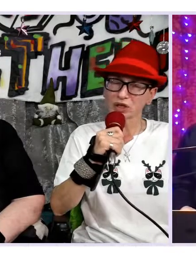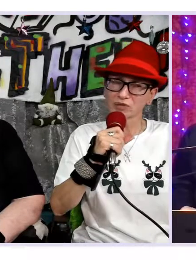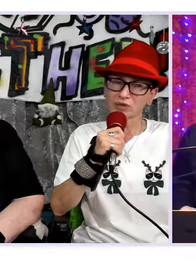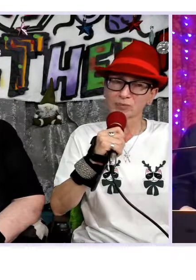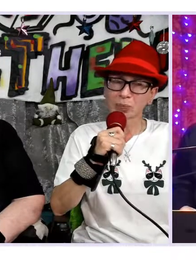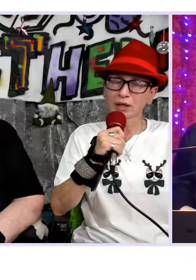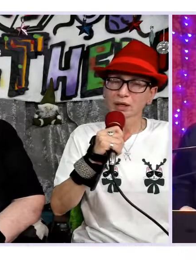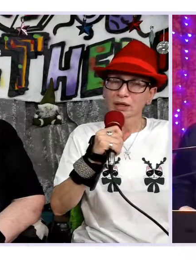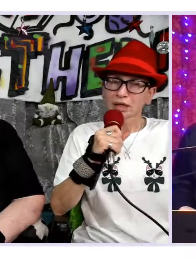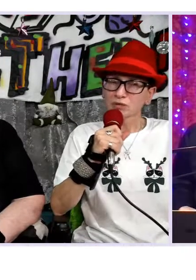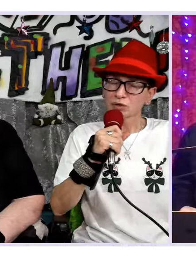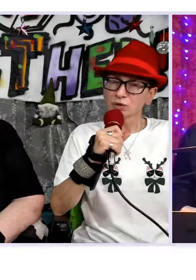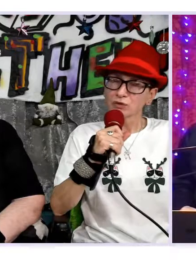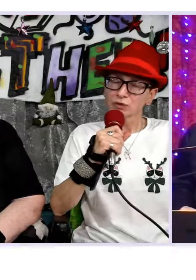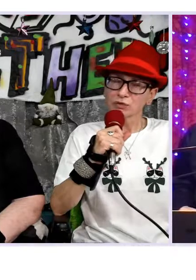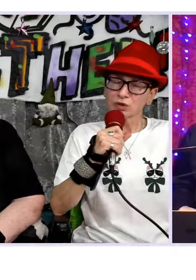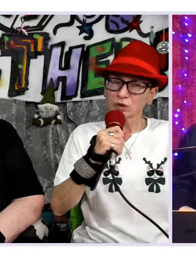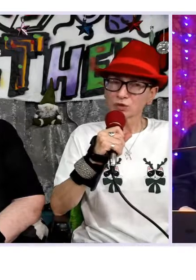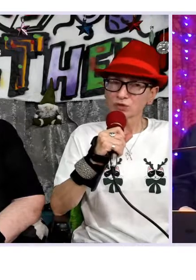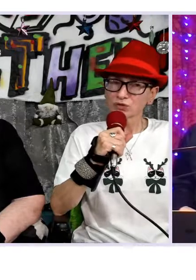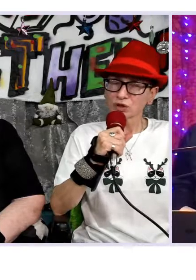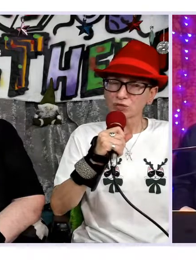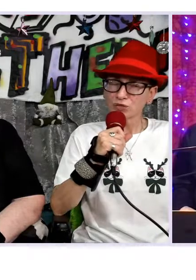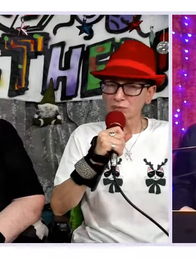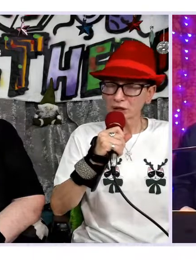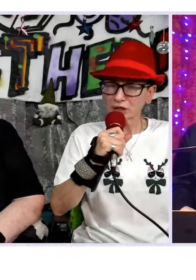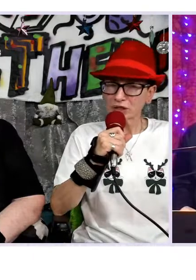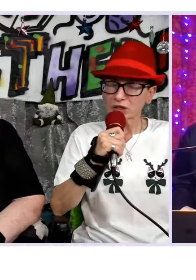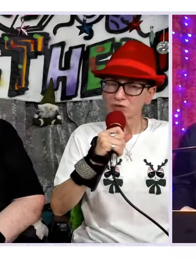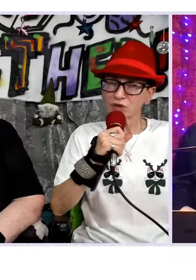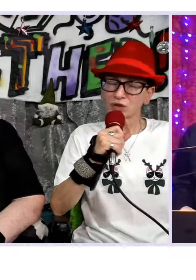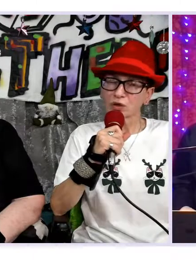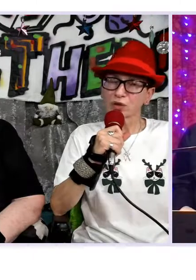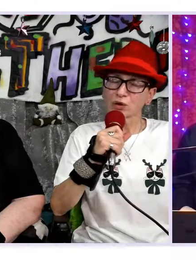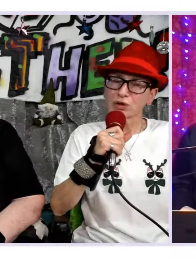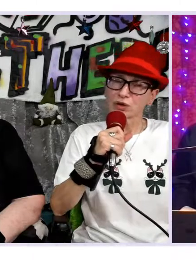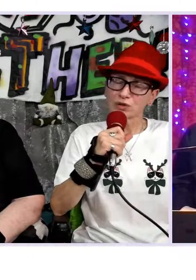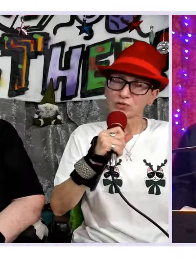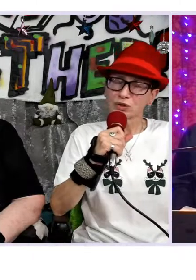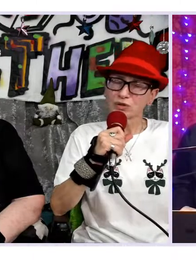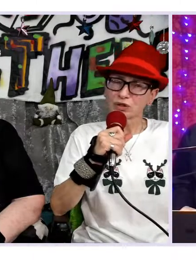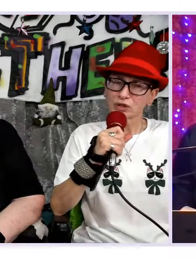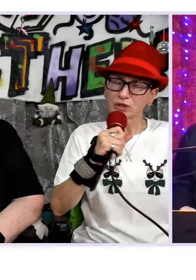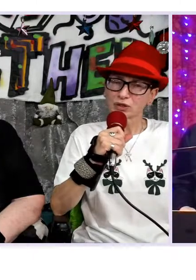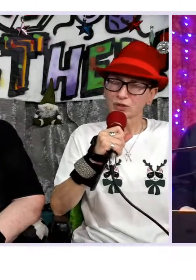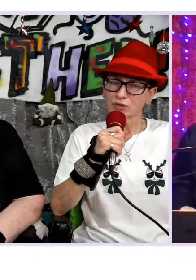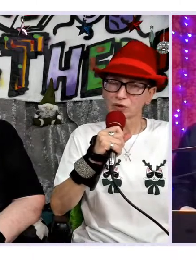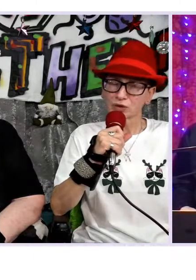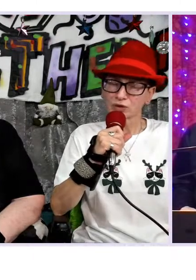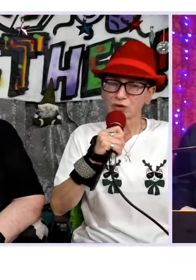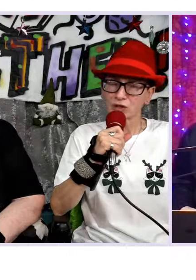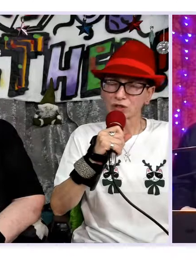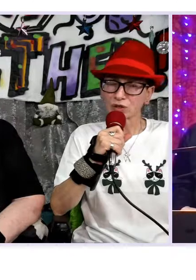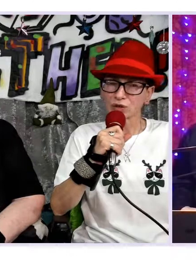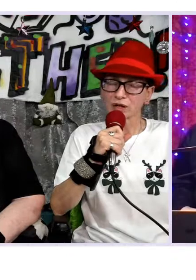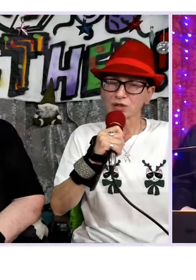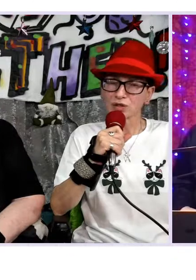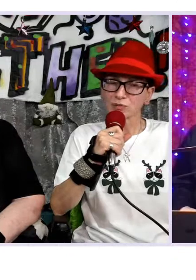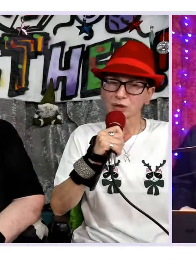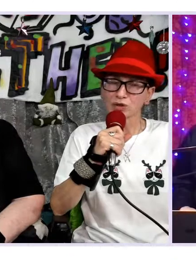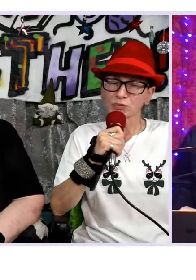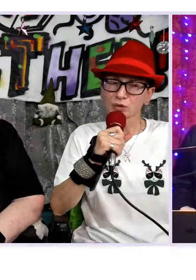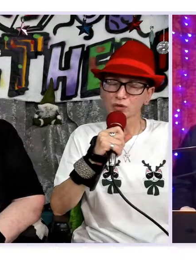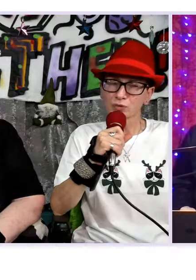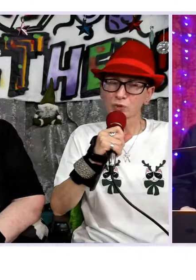we cover, everything from photography, filmmaking, visual art, live music, carnival art, street art,